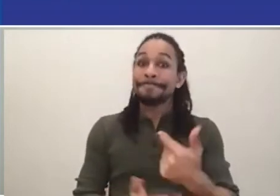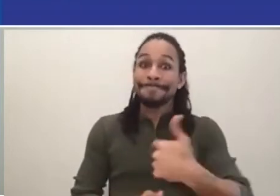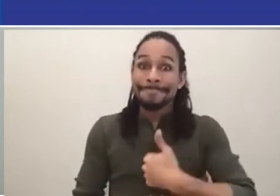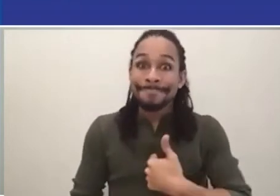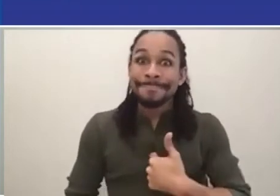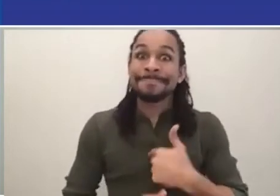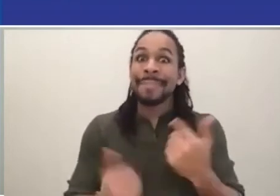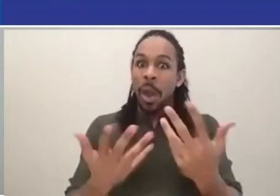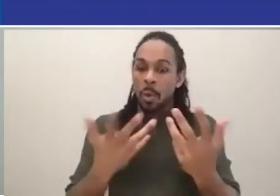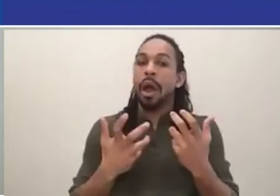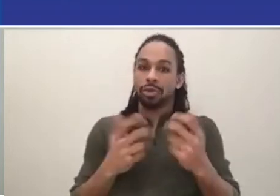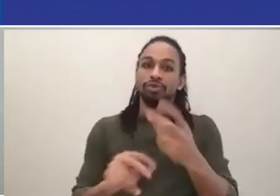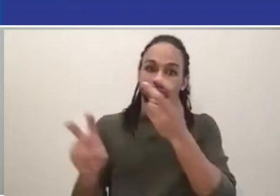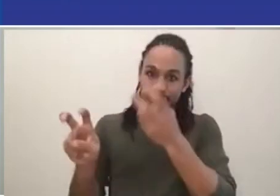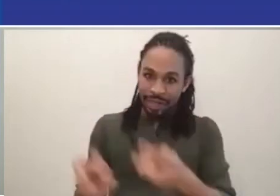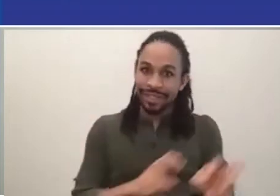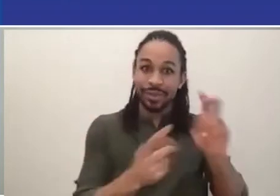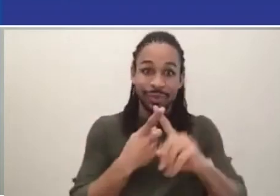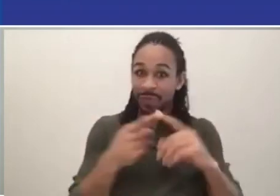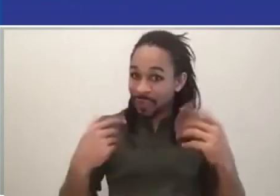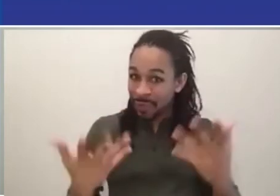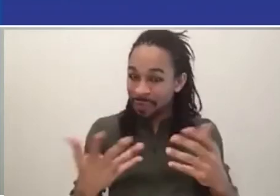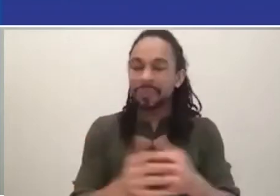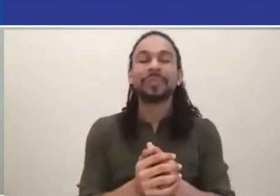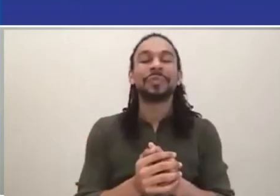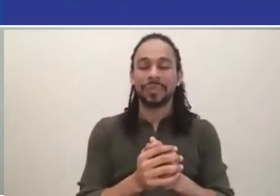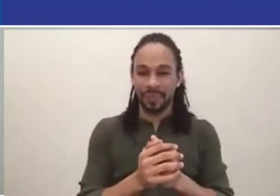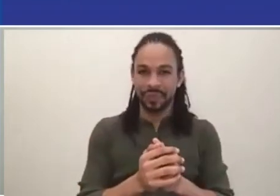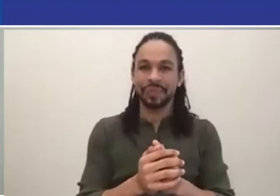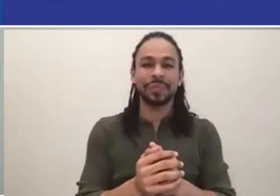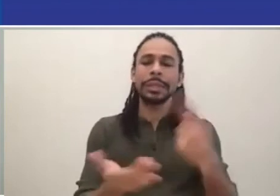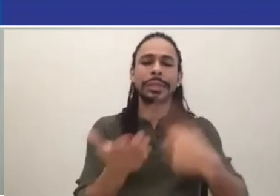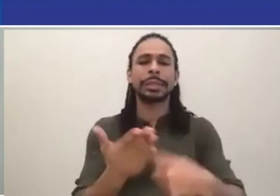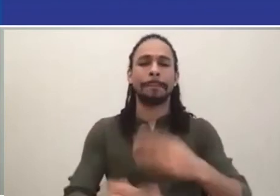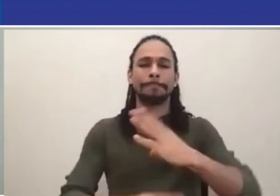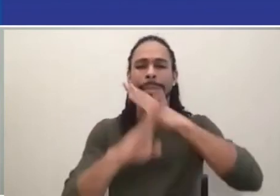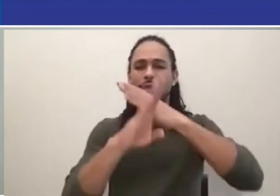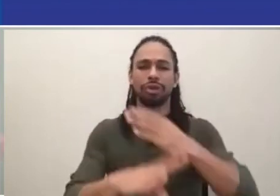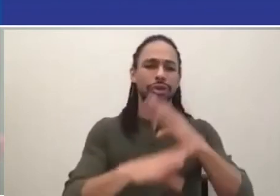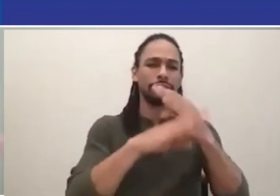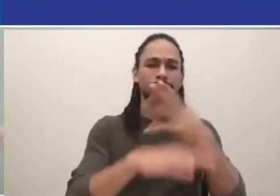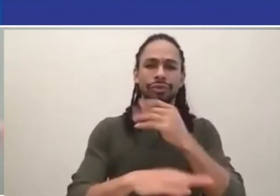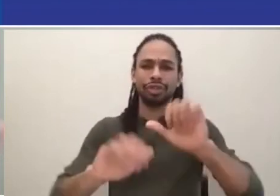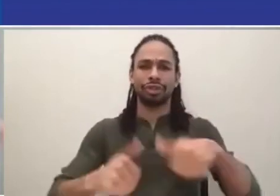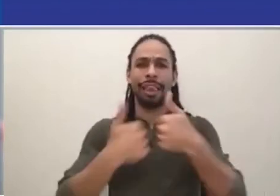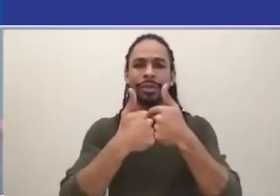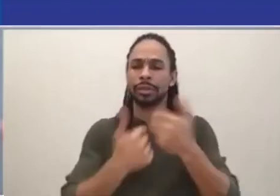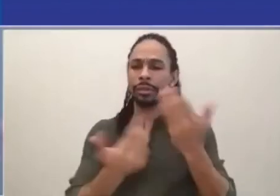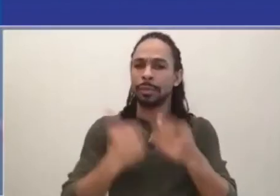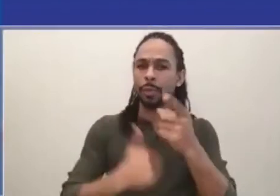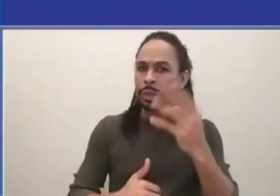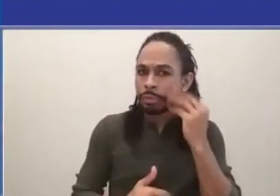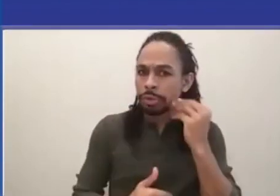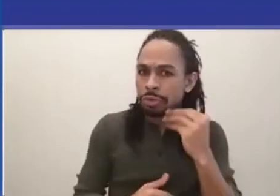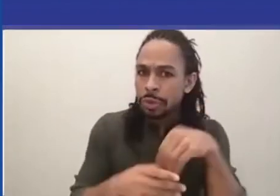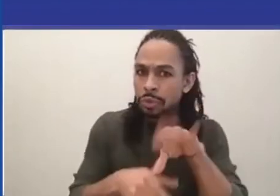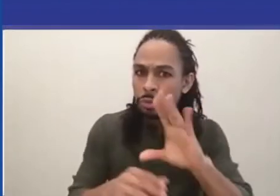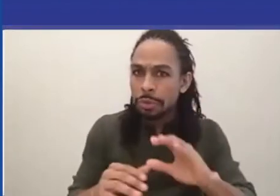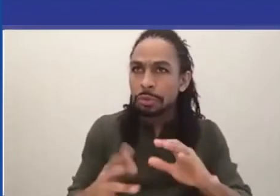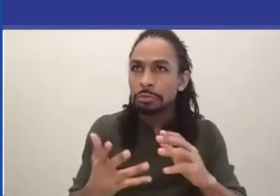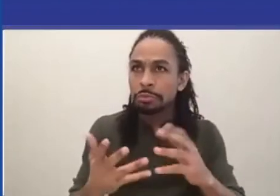is I want to talk about barriers and challenges that you may have experienced in